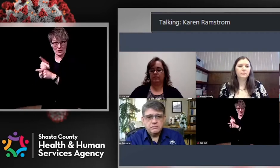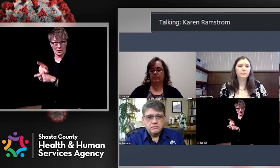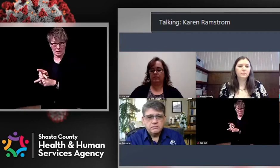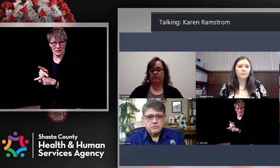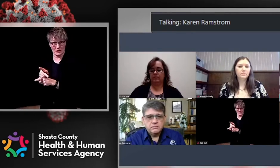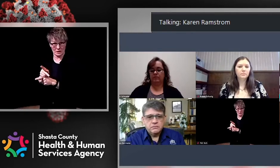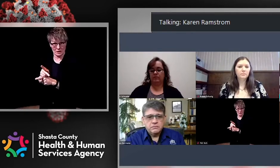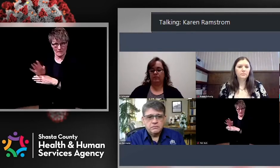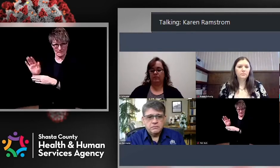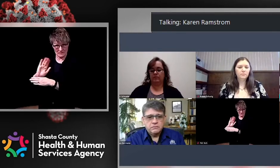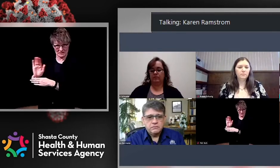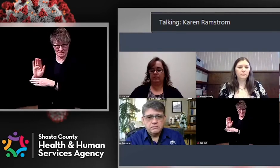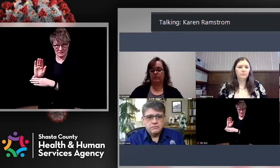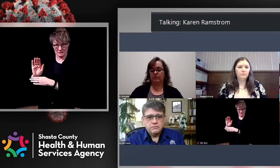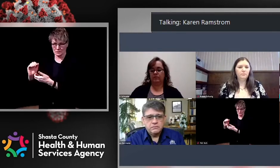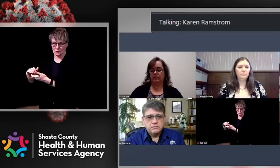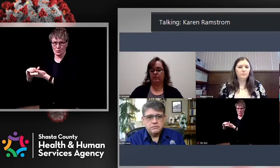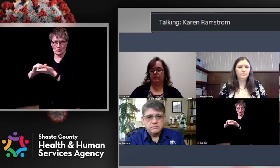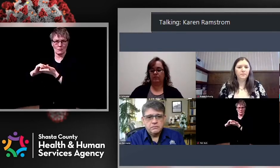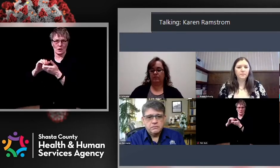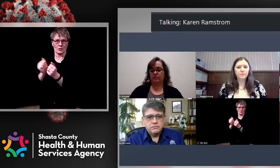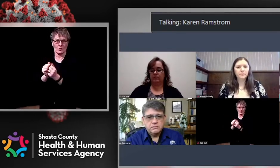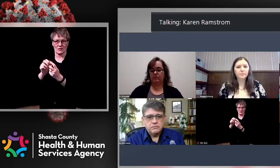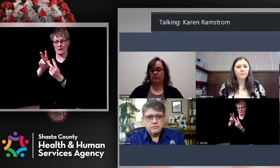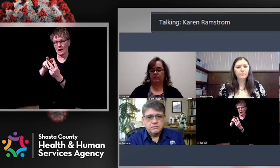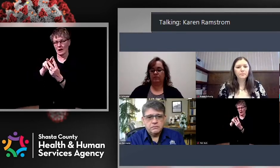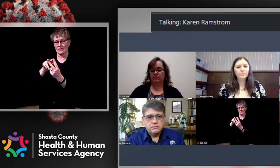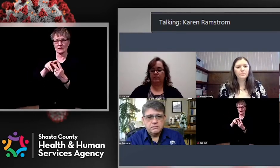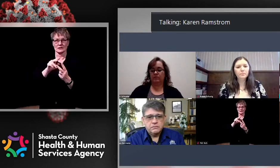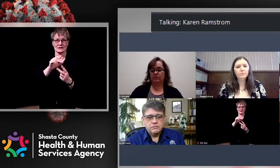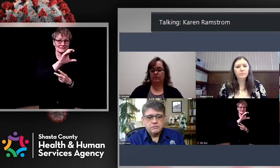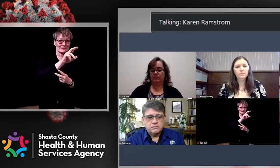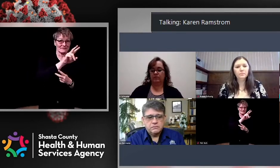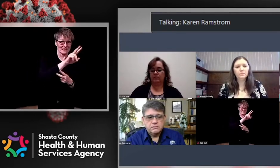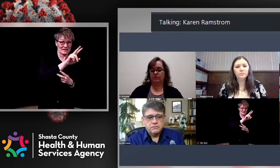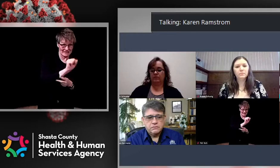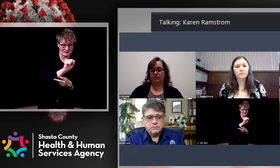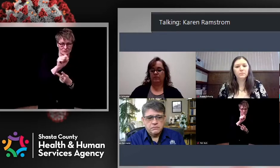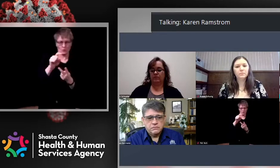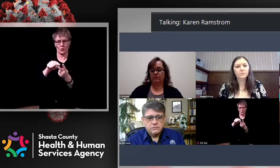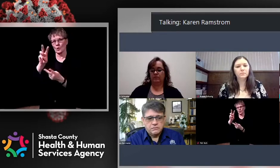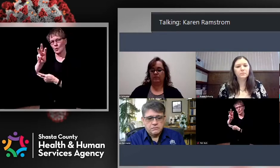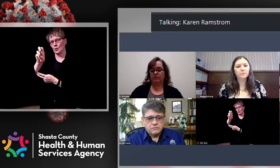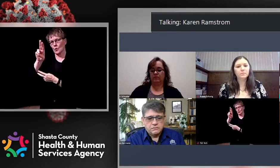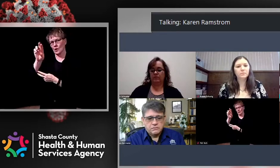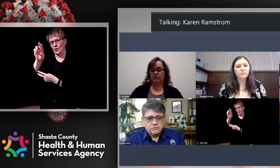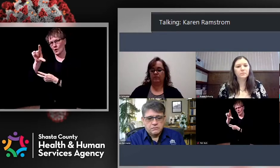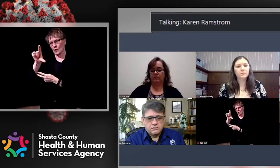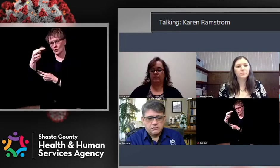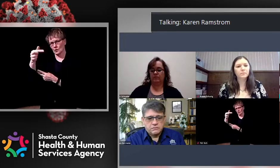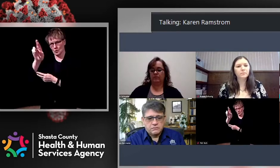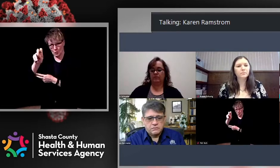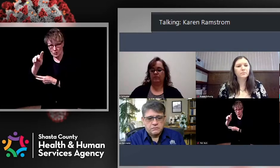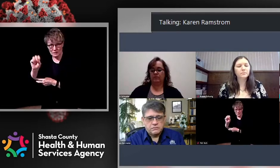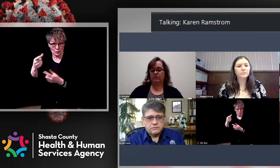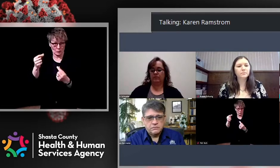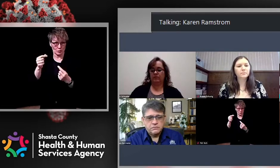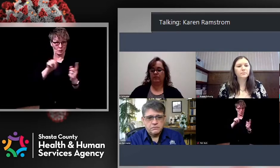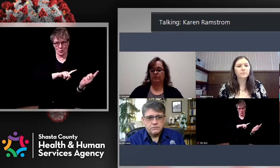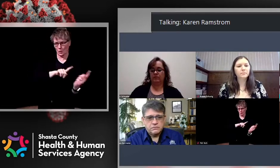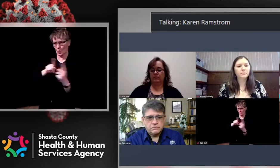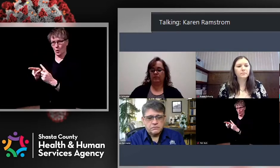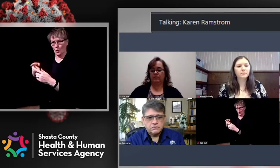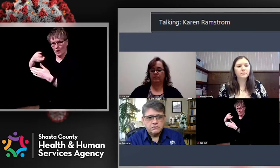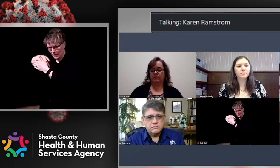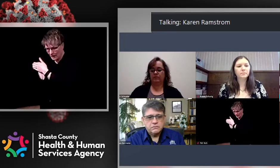with either CVS or Walgreens to come in and have their pharmacists come in and vaccinate their staff and their residents. And so we're pleased to see that